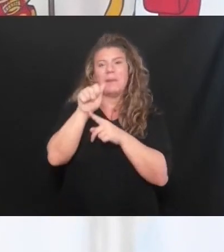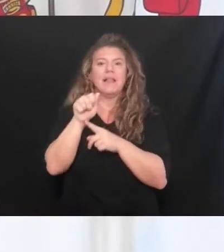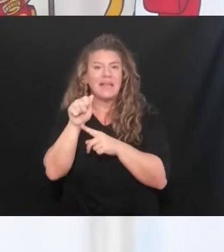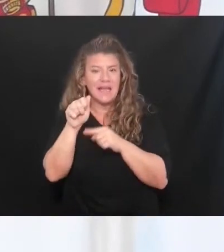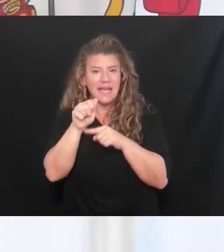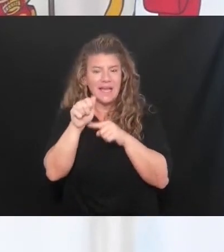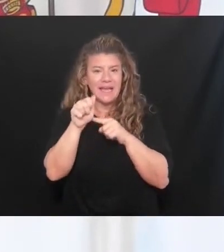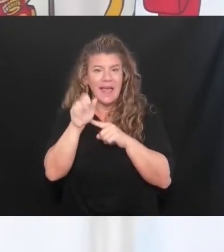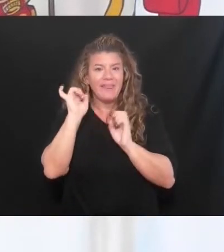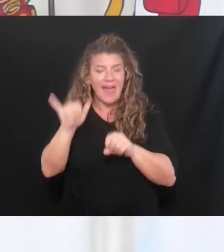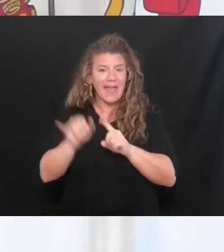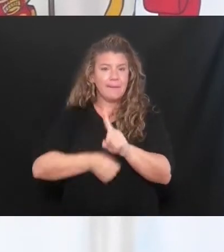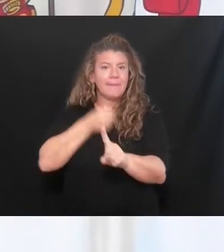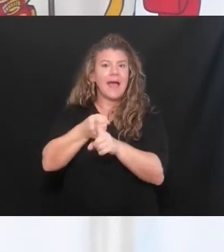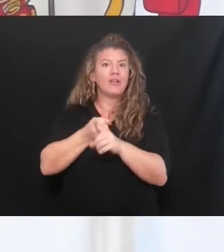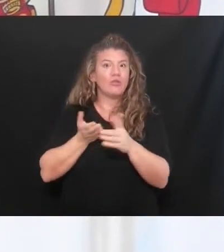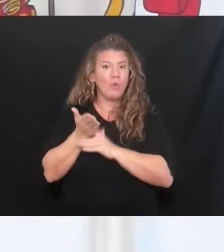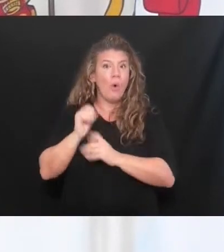has caused.